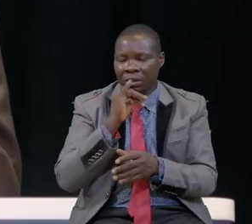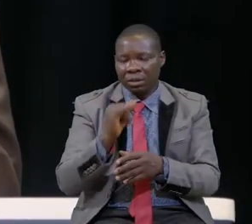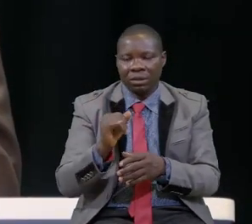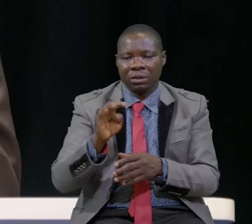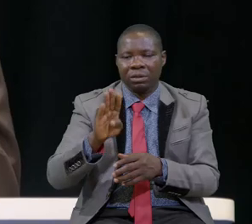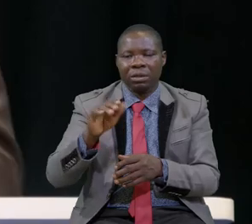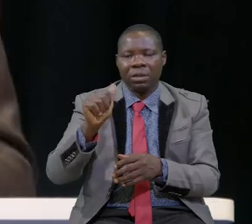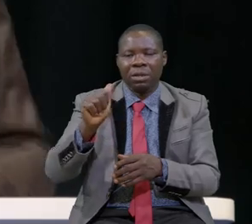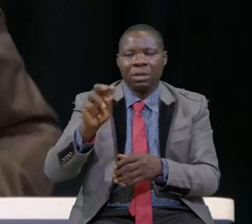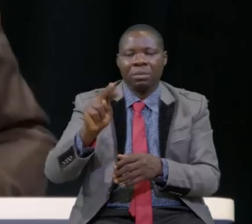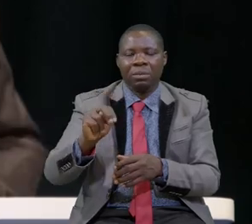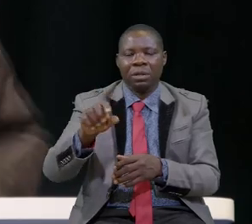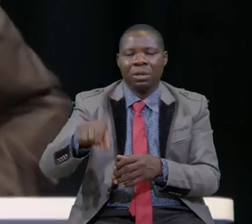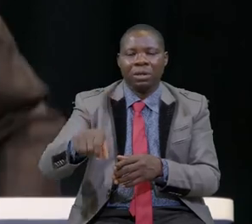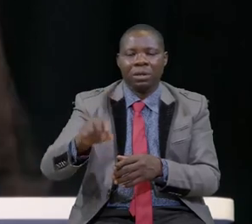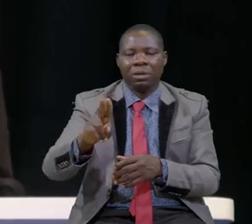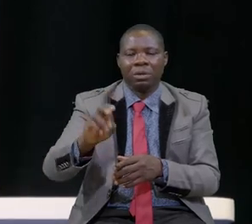16th of